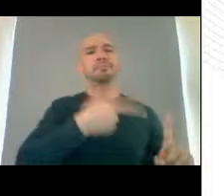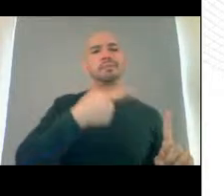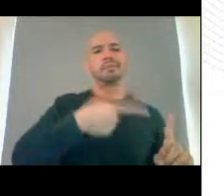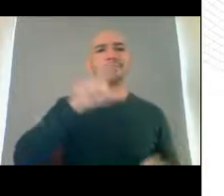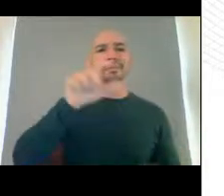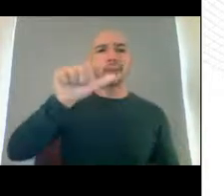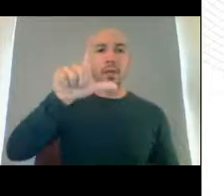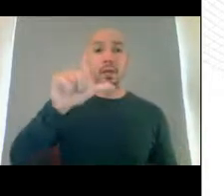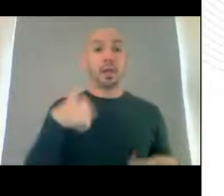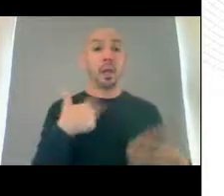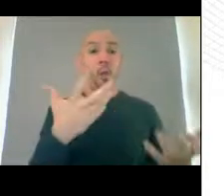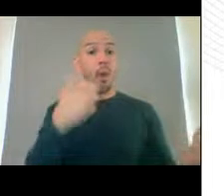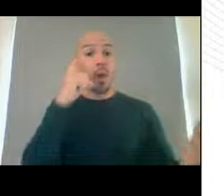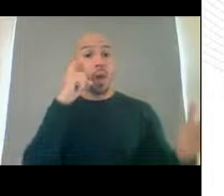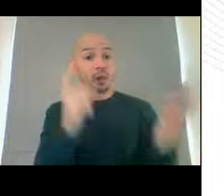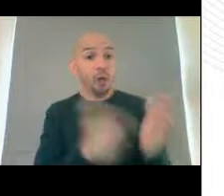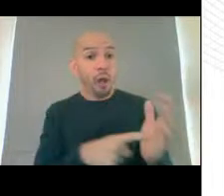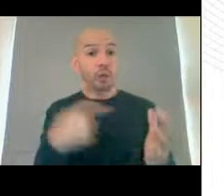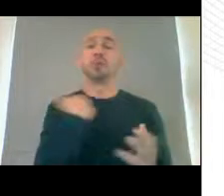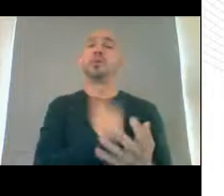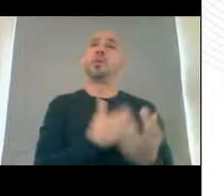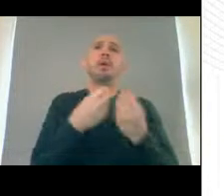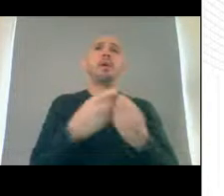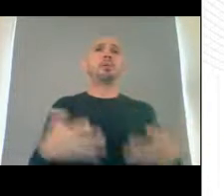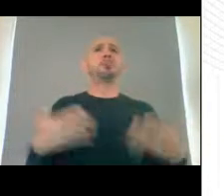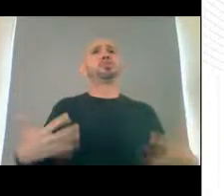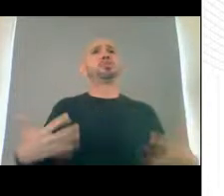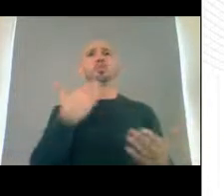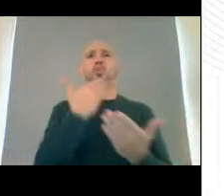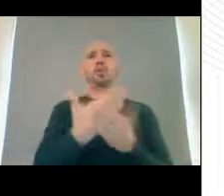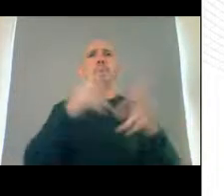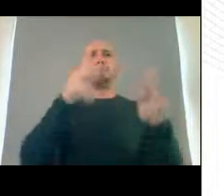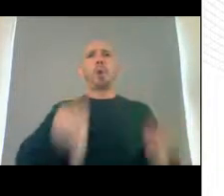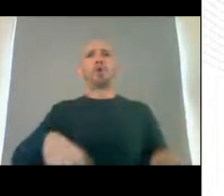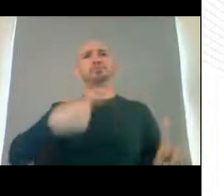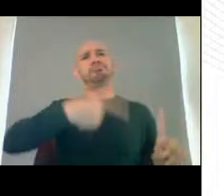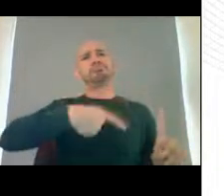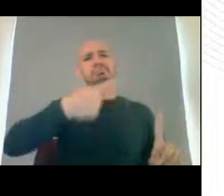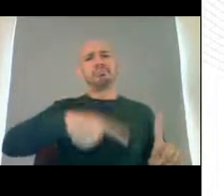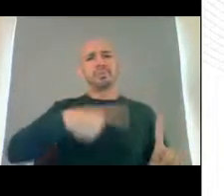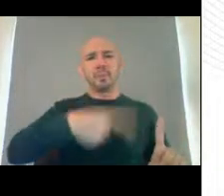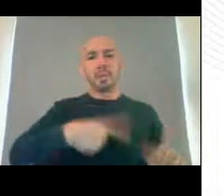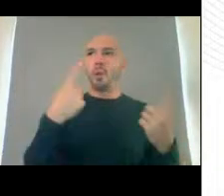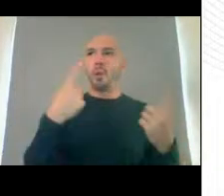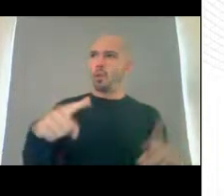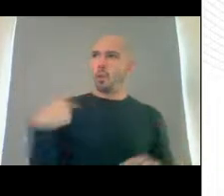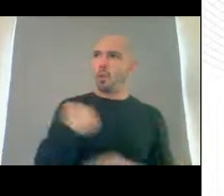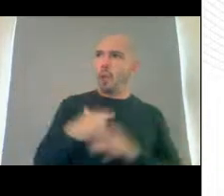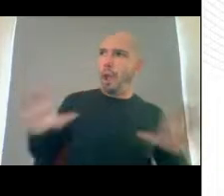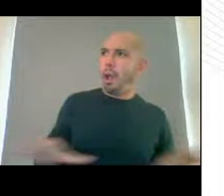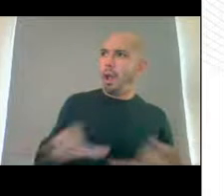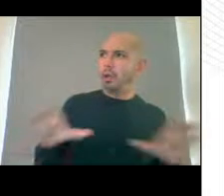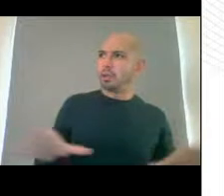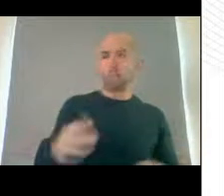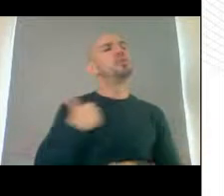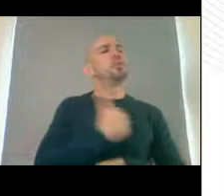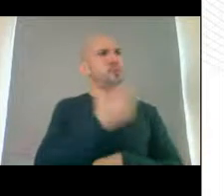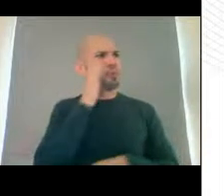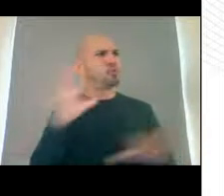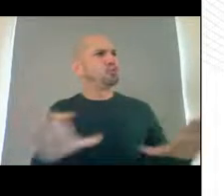want to acknowledge we lost a good person and uh through our actions certainly one do everything we can